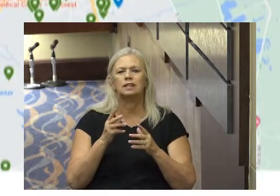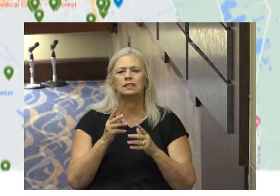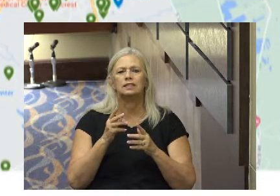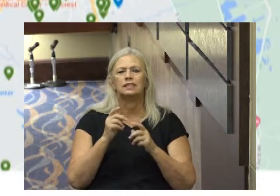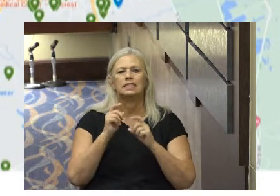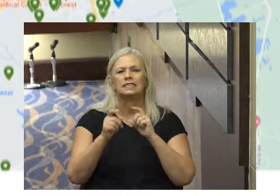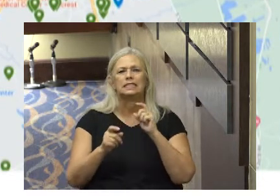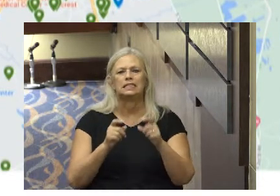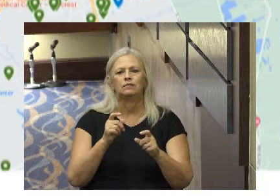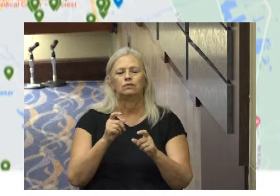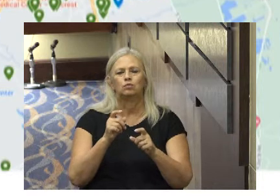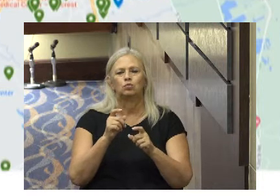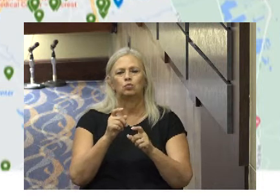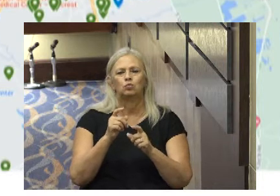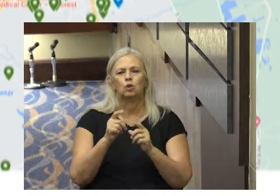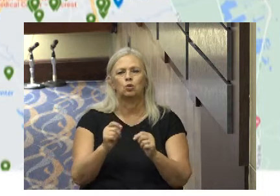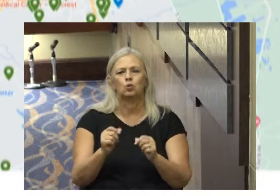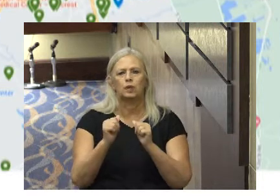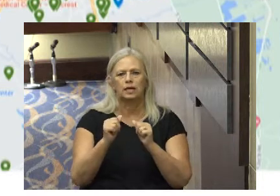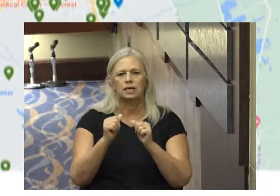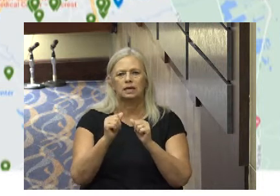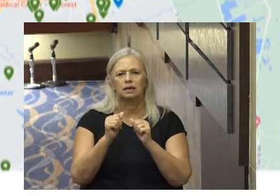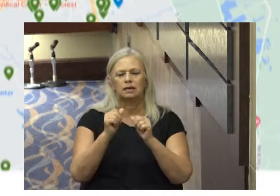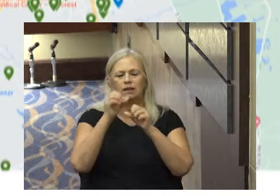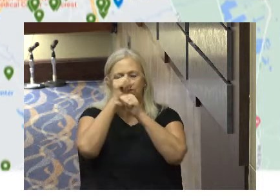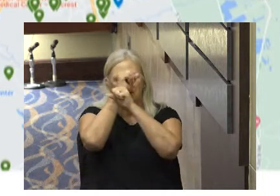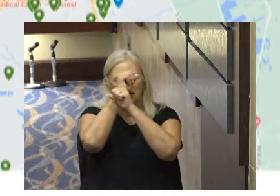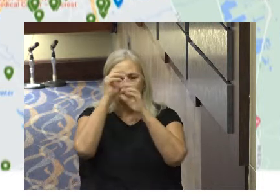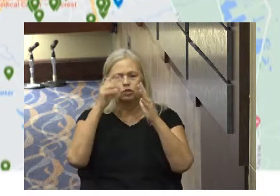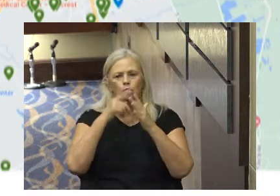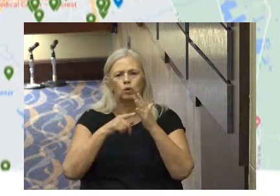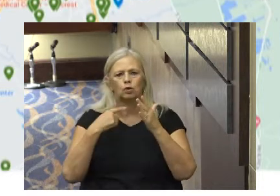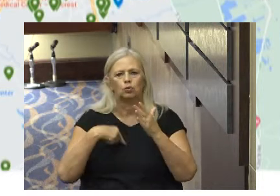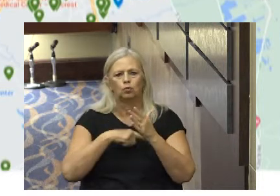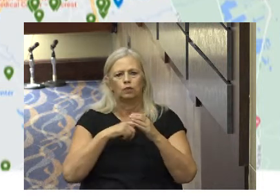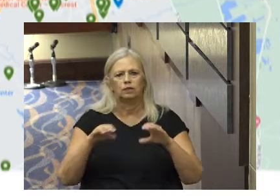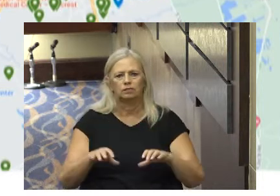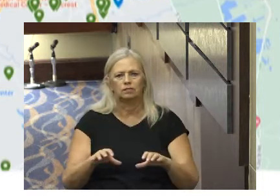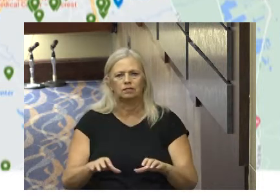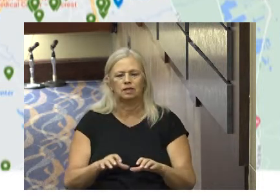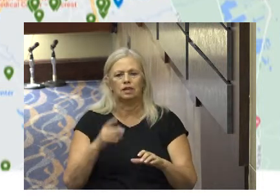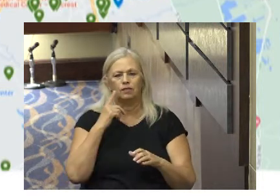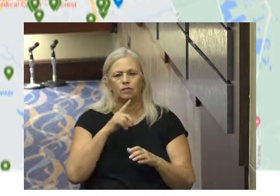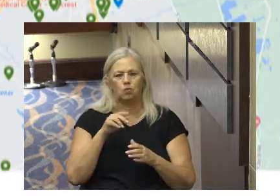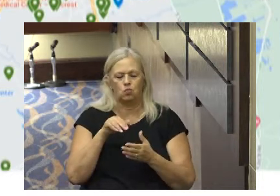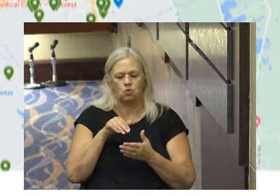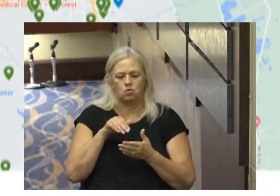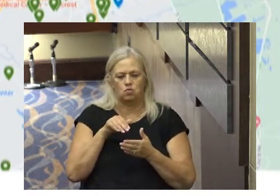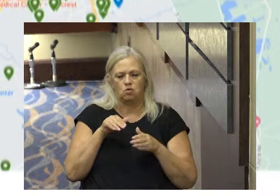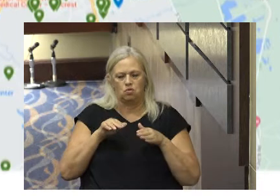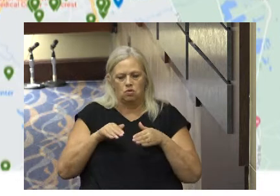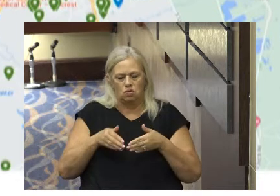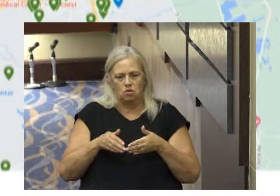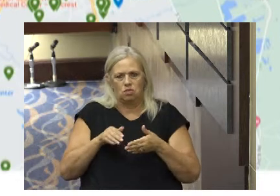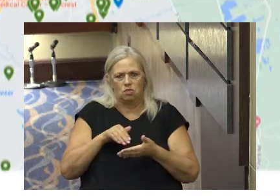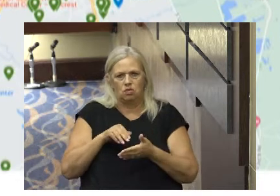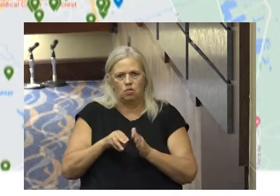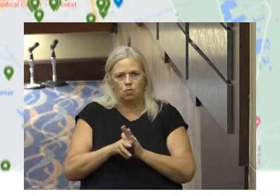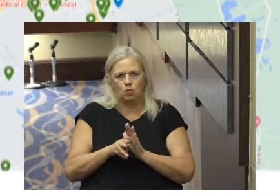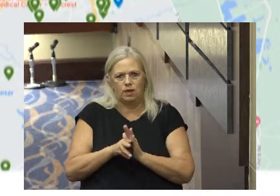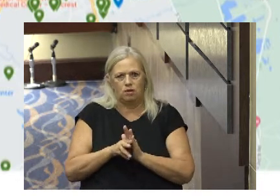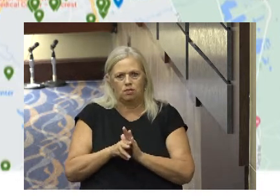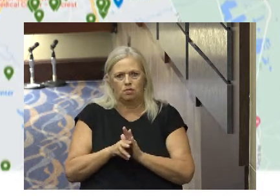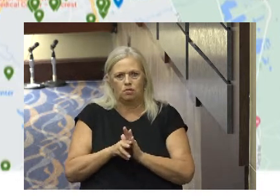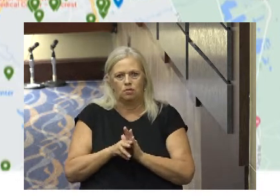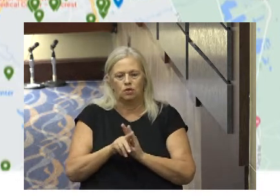vision of what we've actually accomplished in the core of Waco. and through our 29 years.